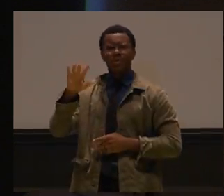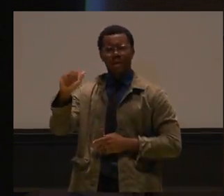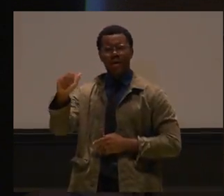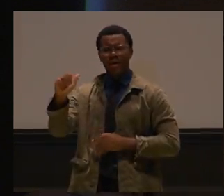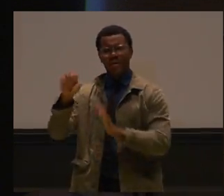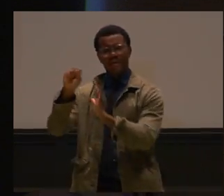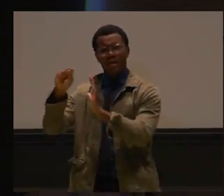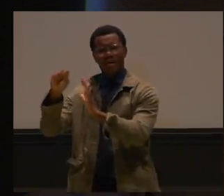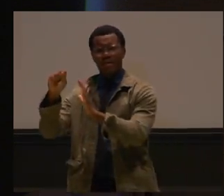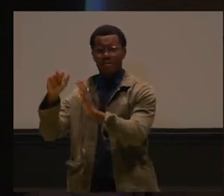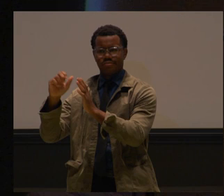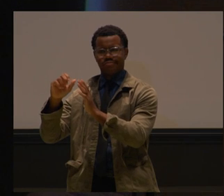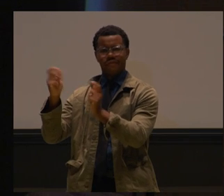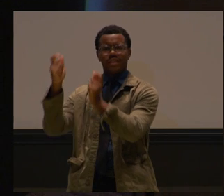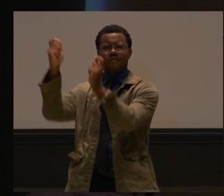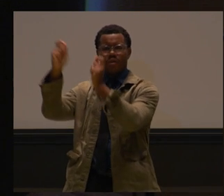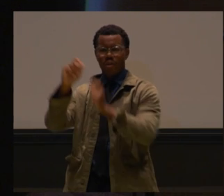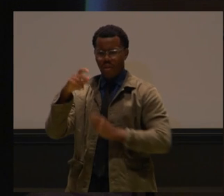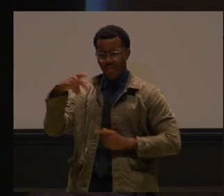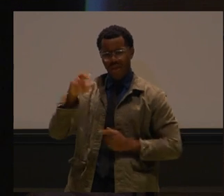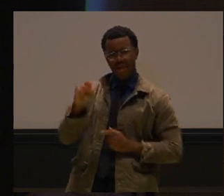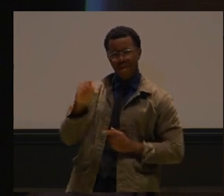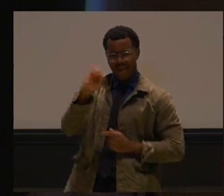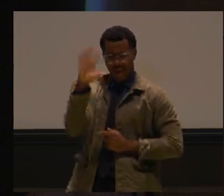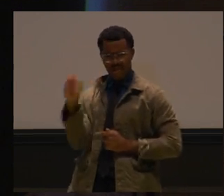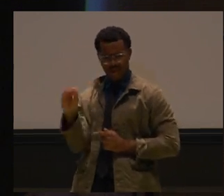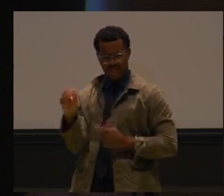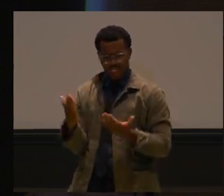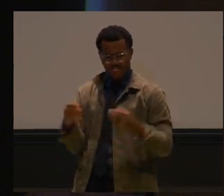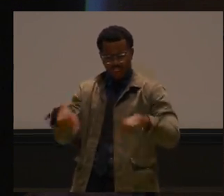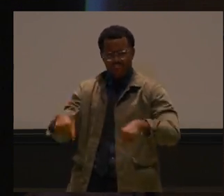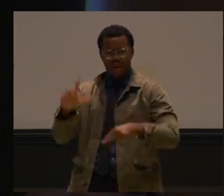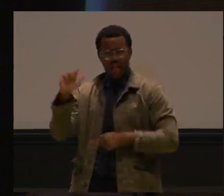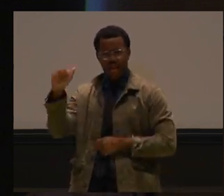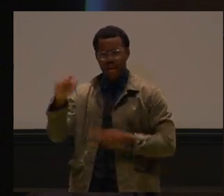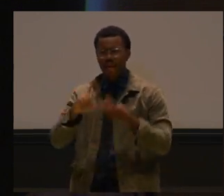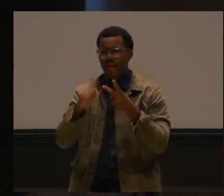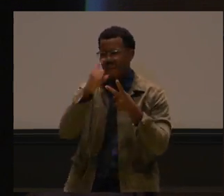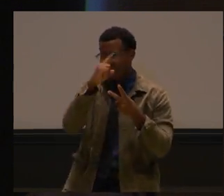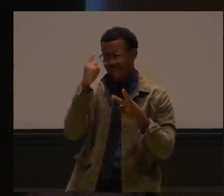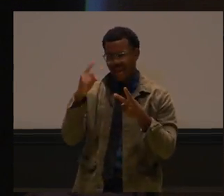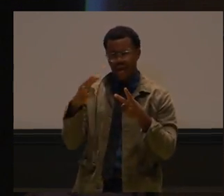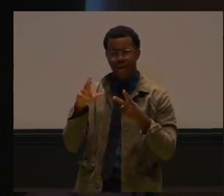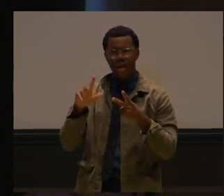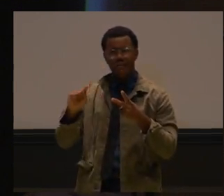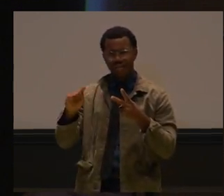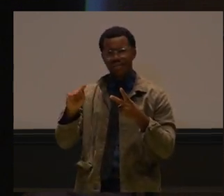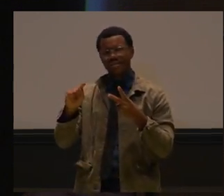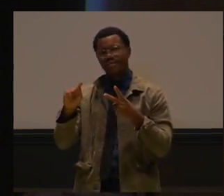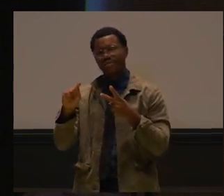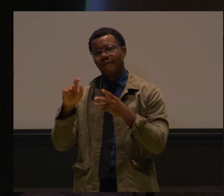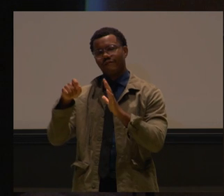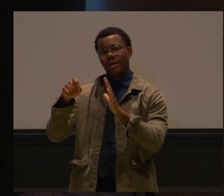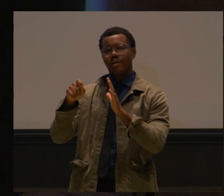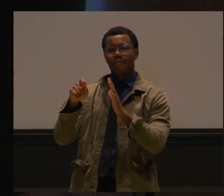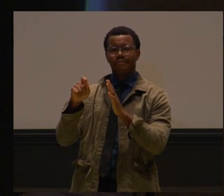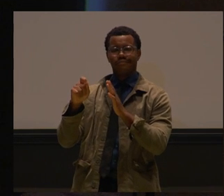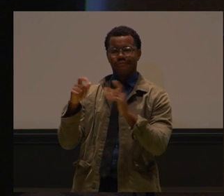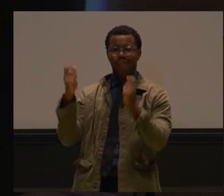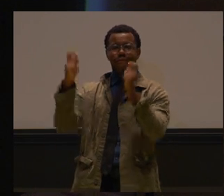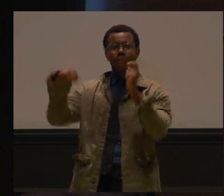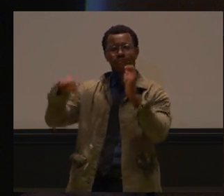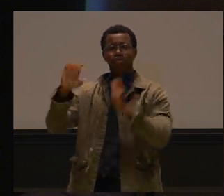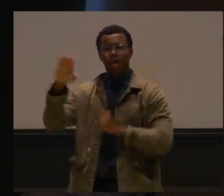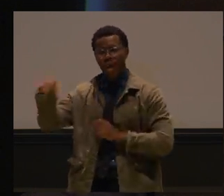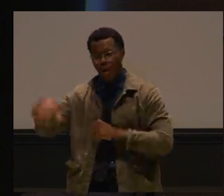including Pan-African Film Festival right here in LA, Black Harvest Film Festival in Chicago, Martha's Vineyard African American